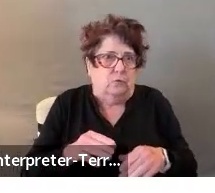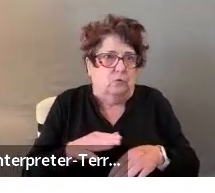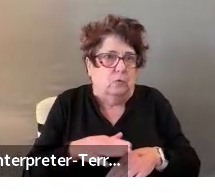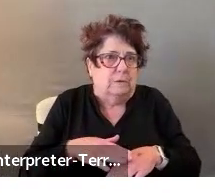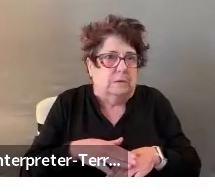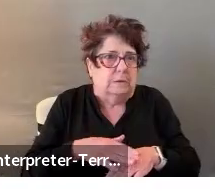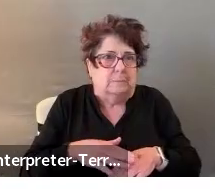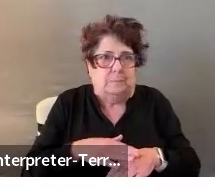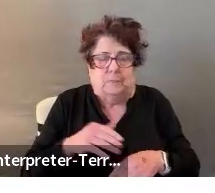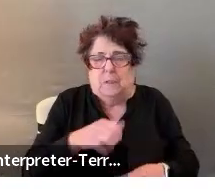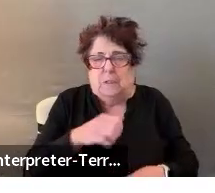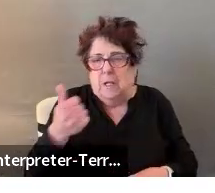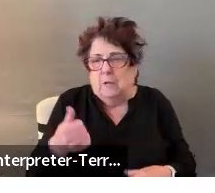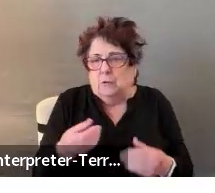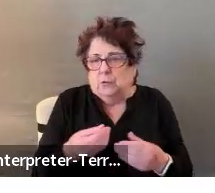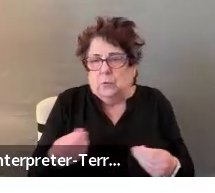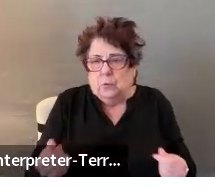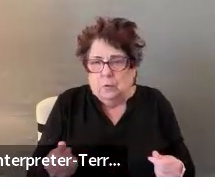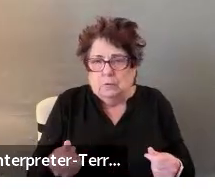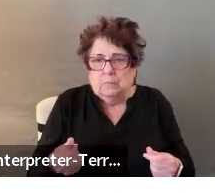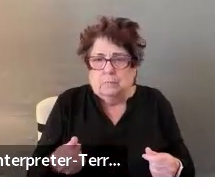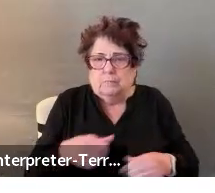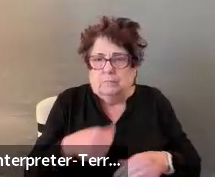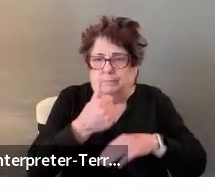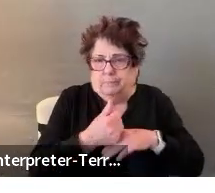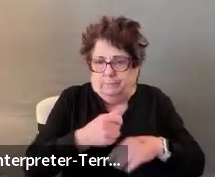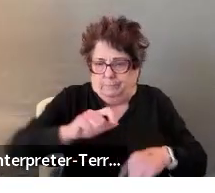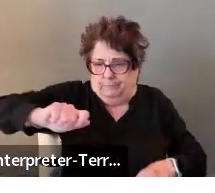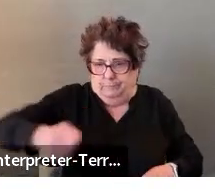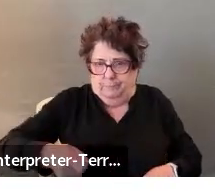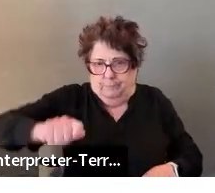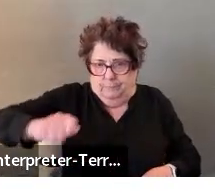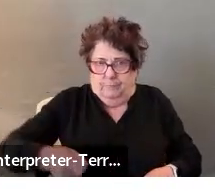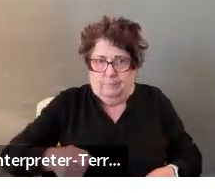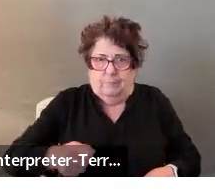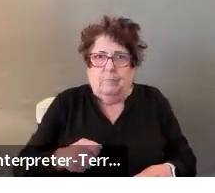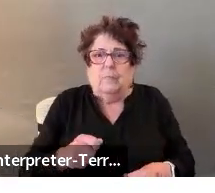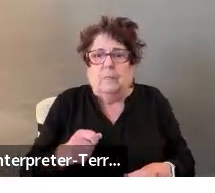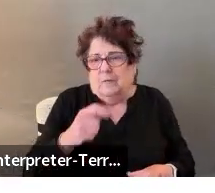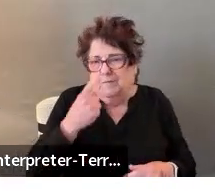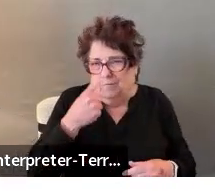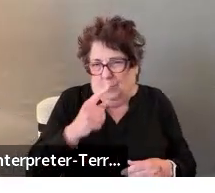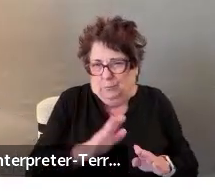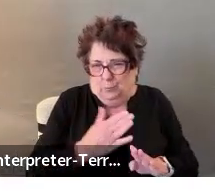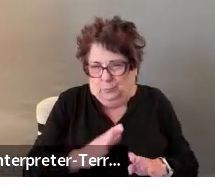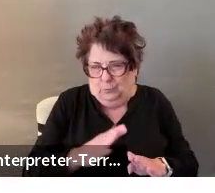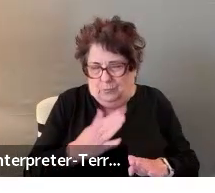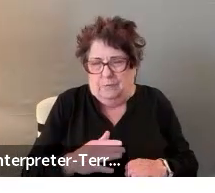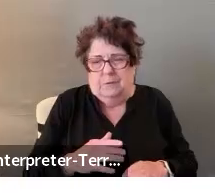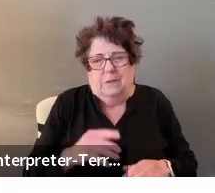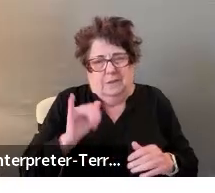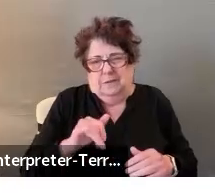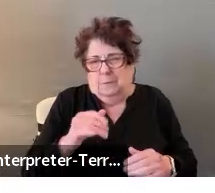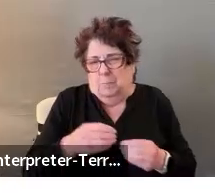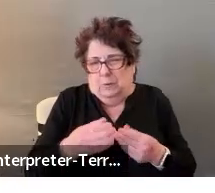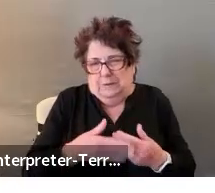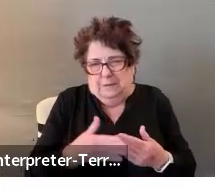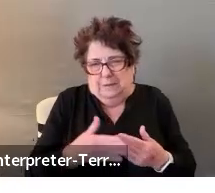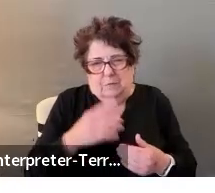Another solution is to install lever-style door handles, which provide ease of use for residents with limited hand strength.